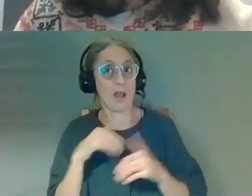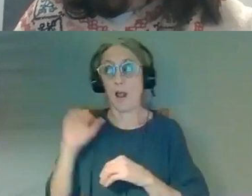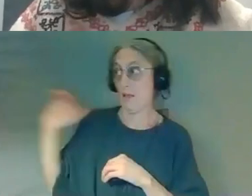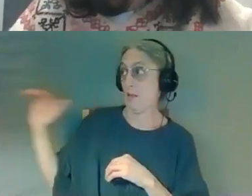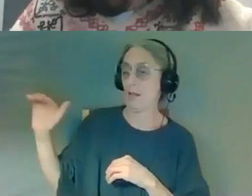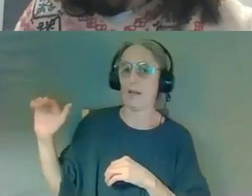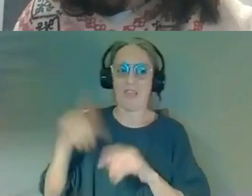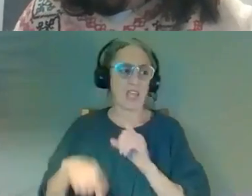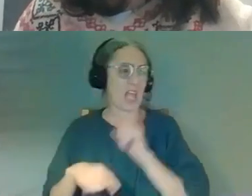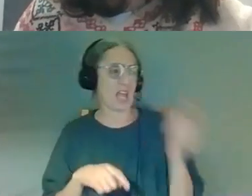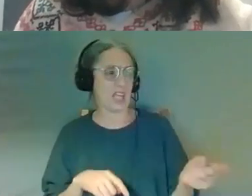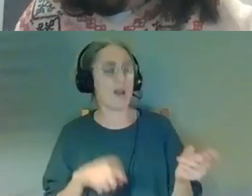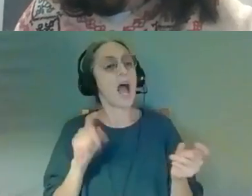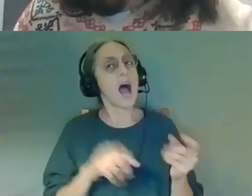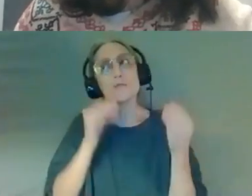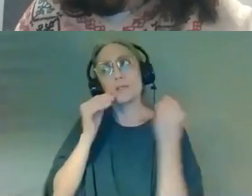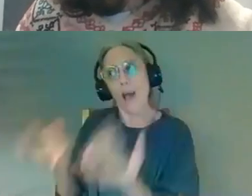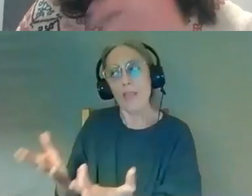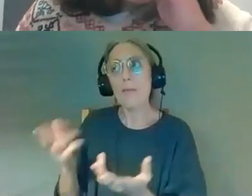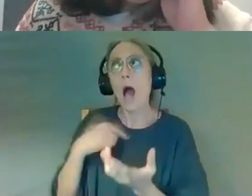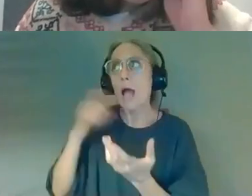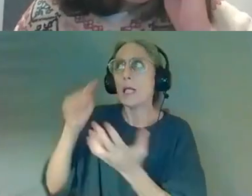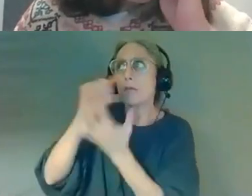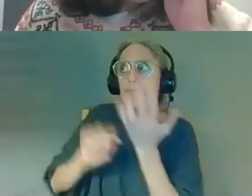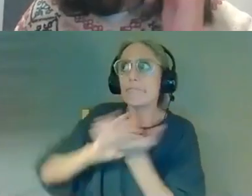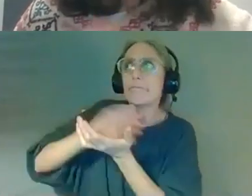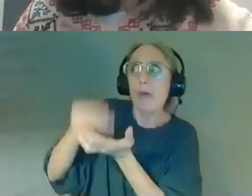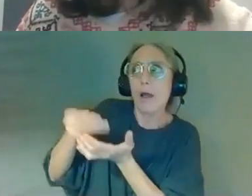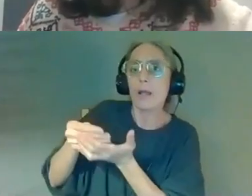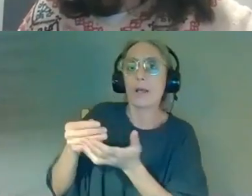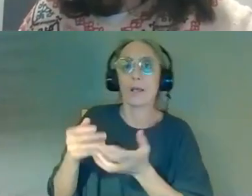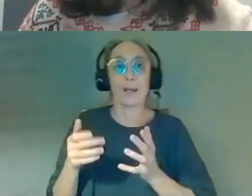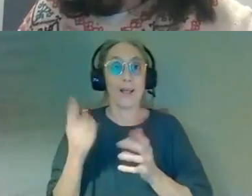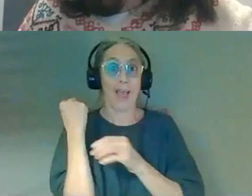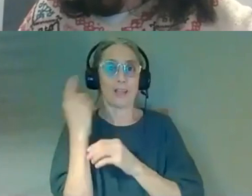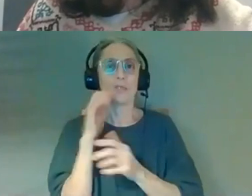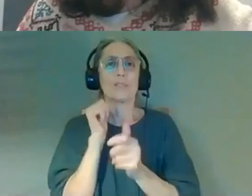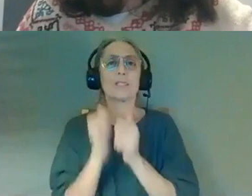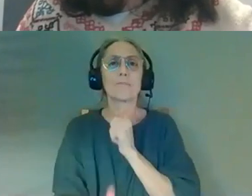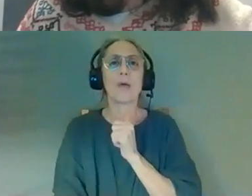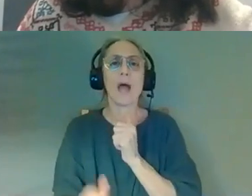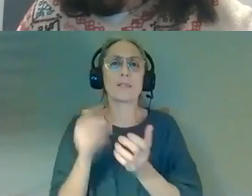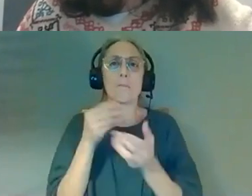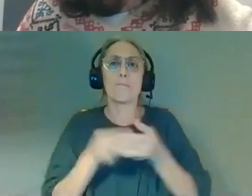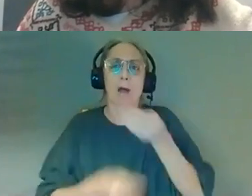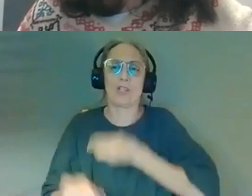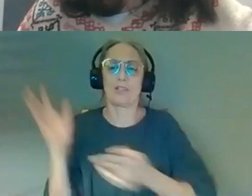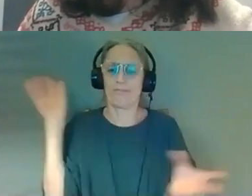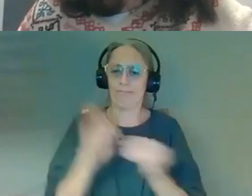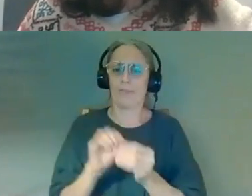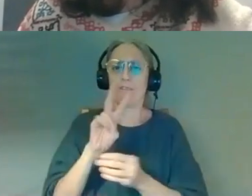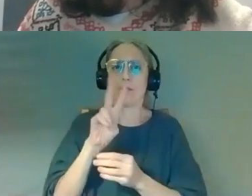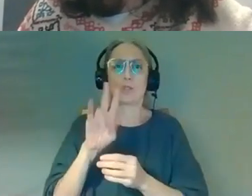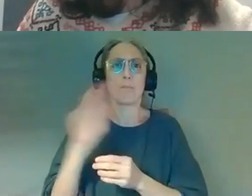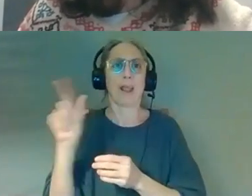Now, we just passed the $42 billion capital budget last year. And everybody is asking for money for